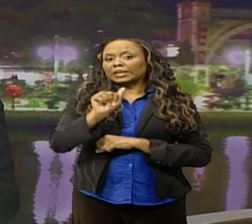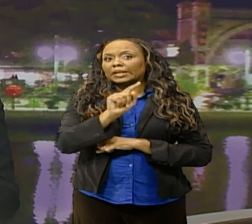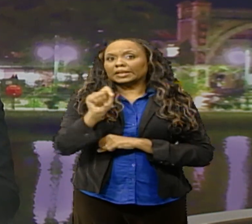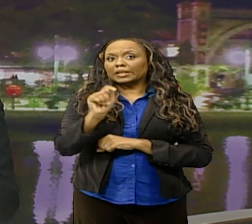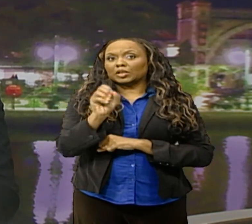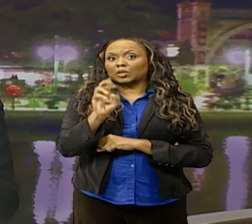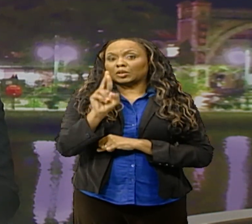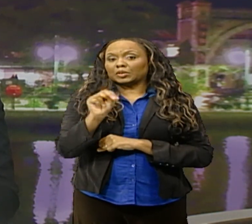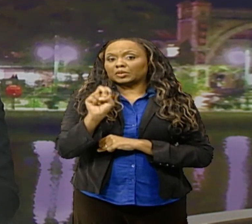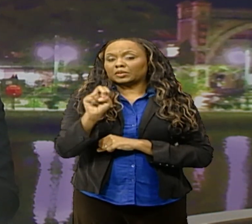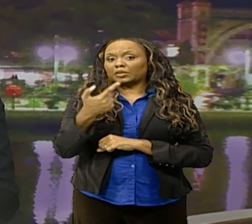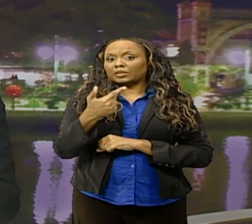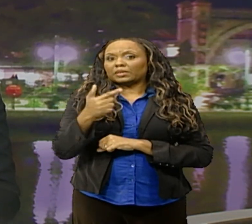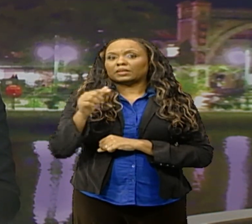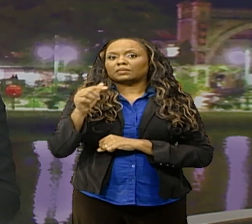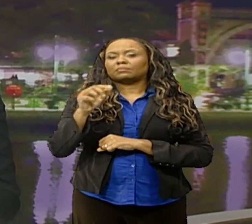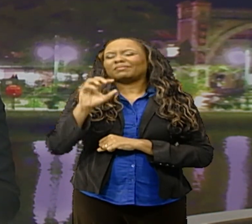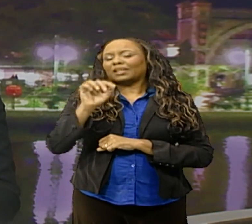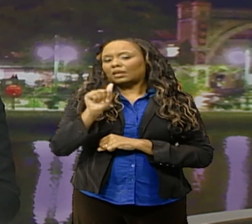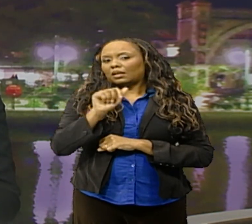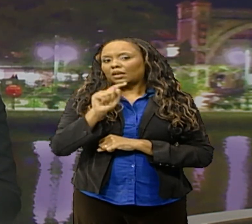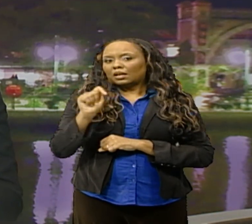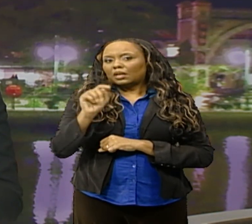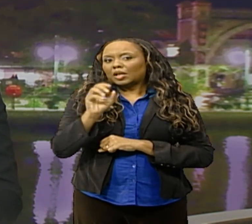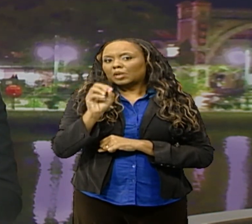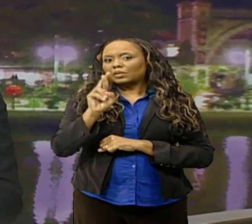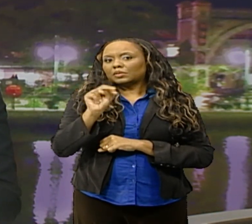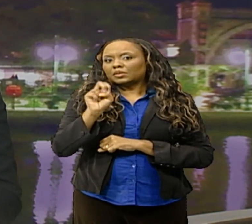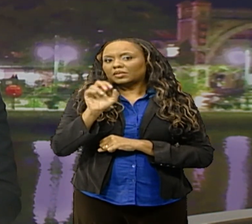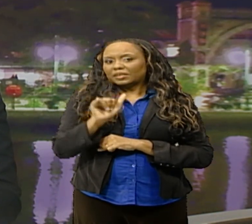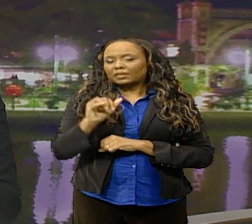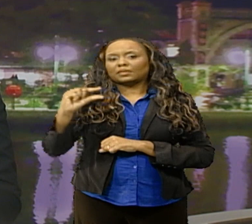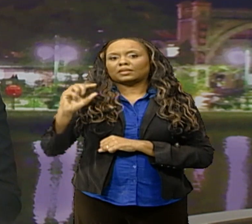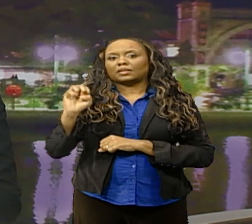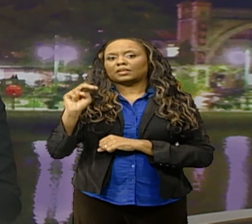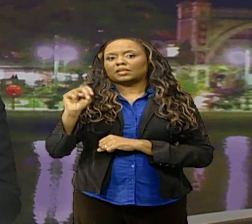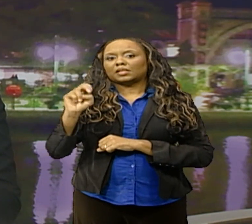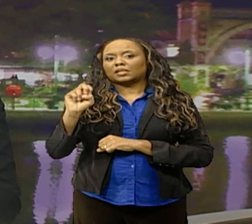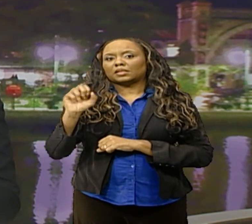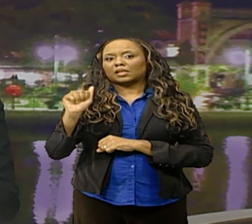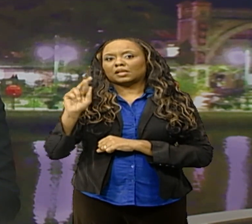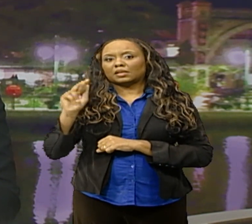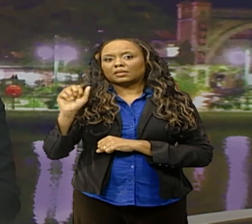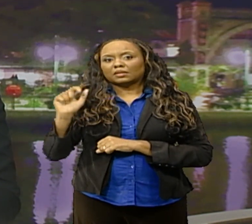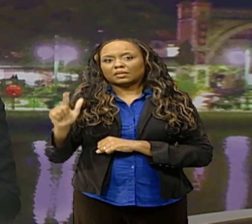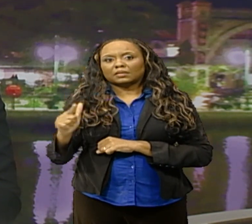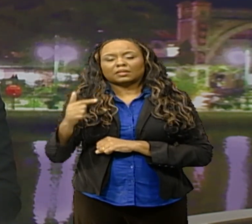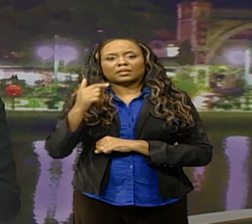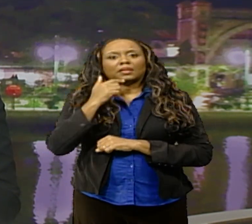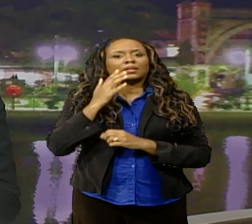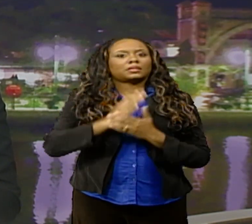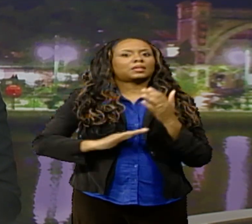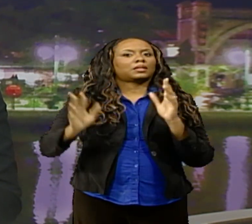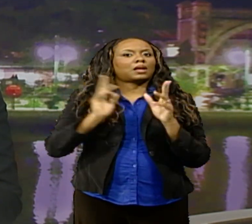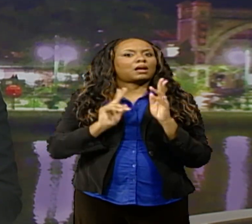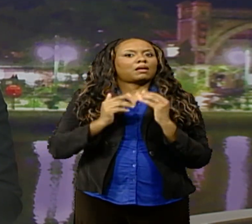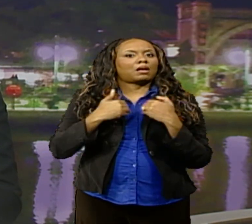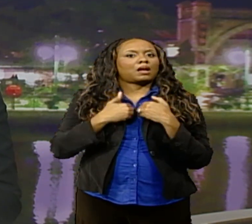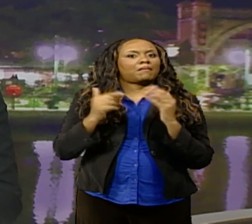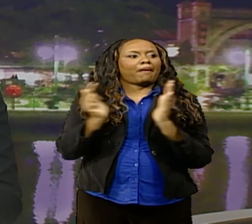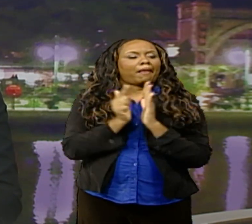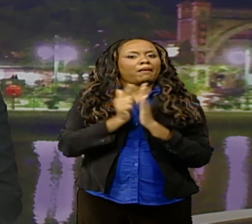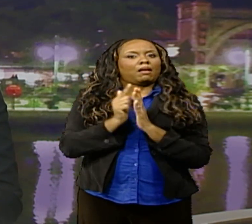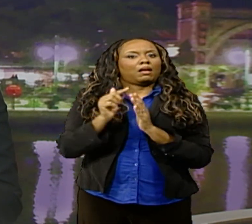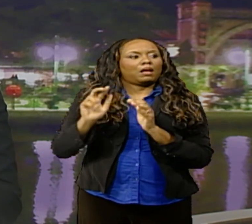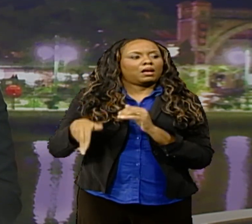Dominica's Attorney General Levi Peters says incarceration can serve as a strong deterrent to would-be illegal gun owners and at the